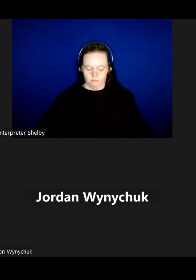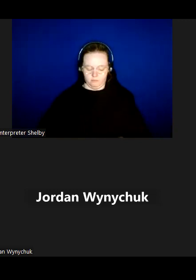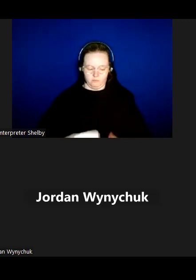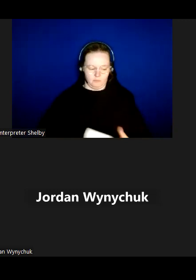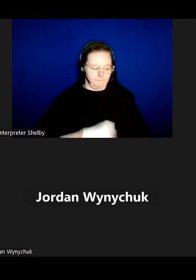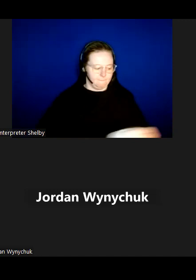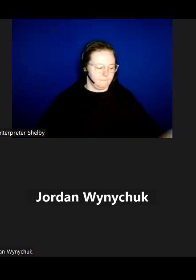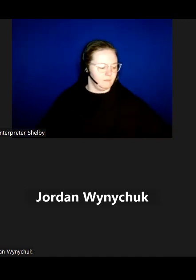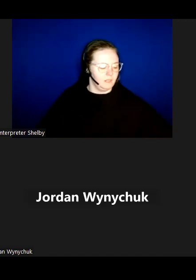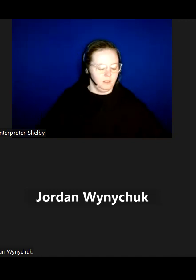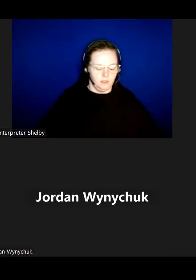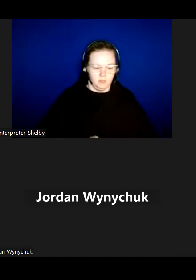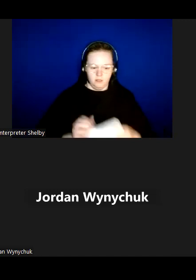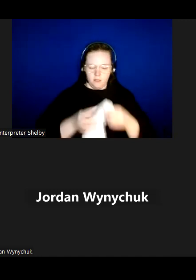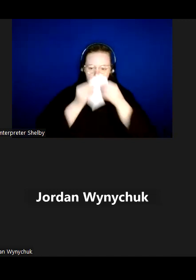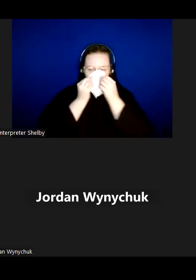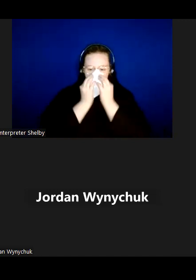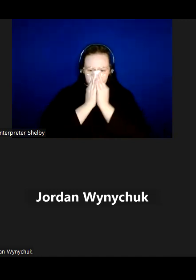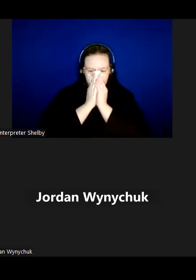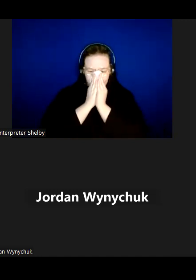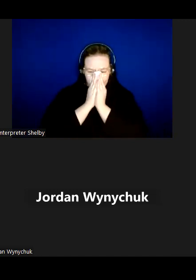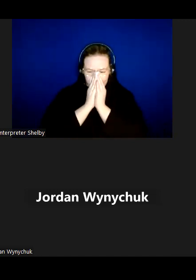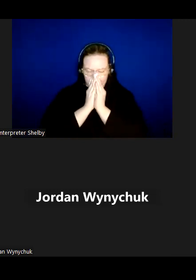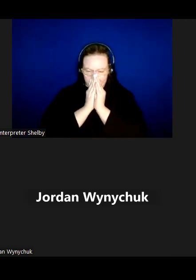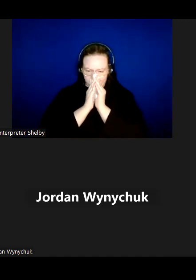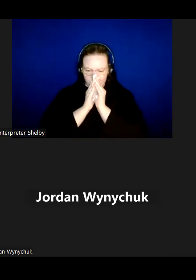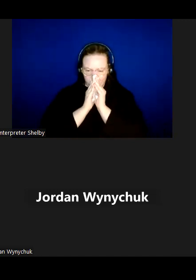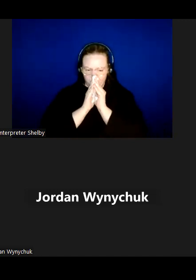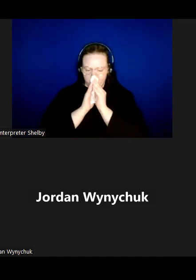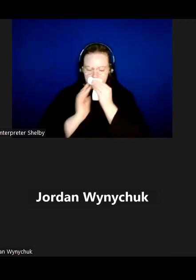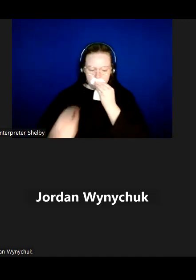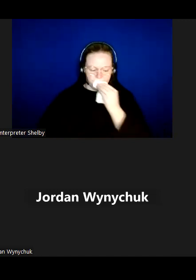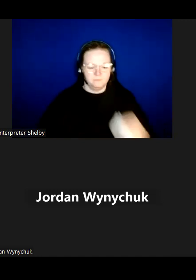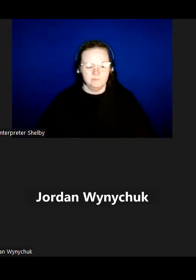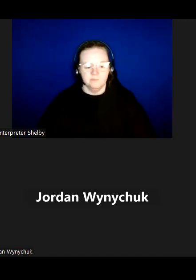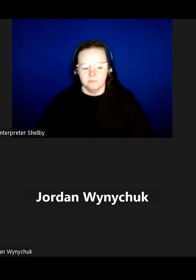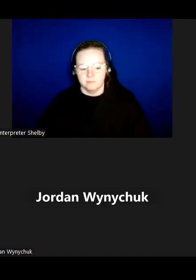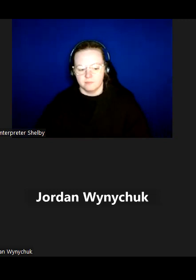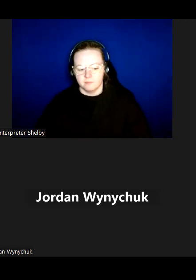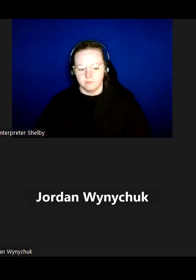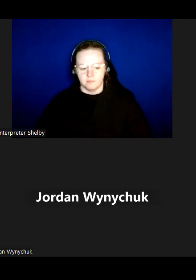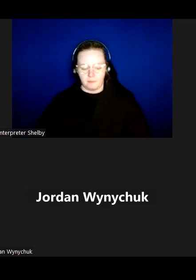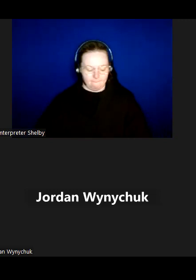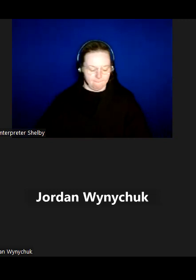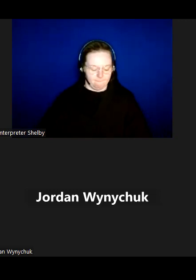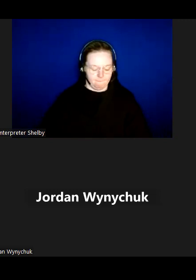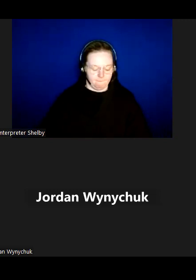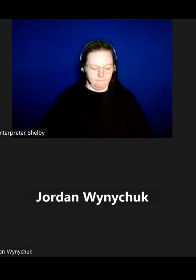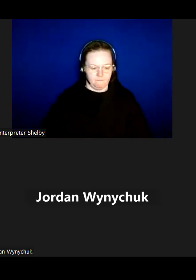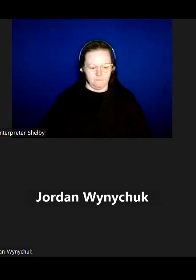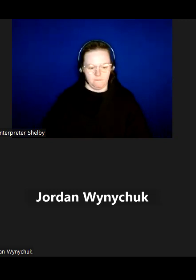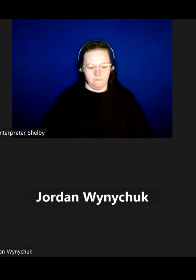Another question, can Justice of Peace sign personally It says personally done wills. So